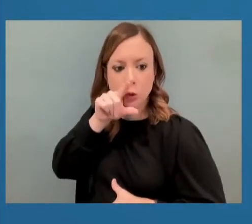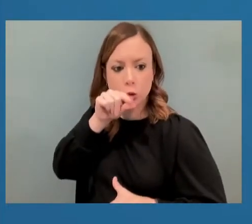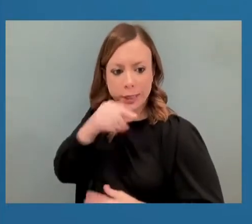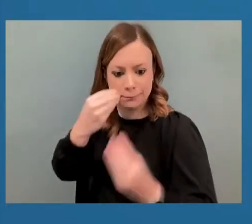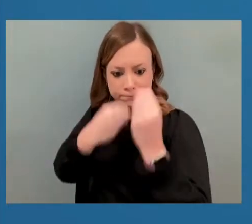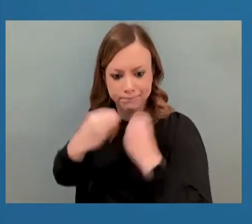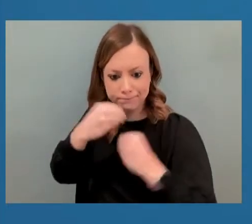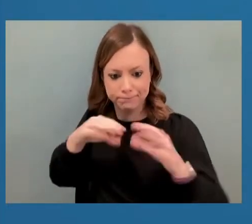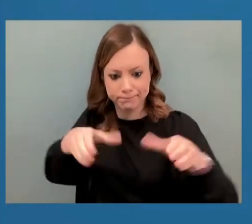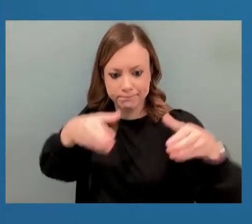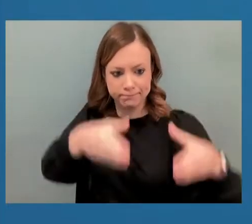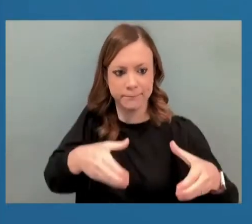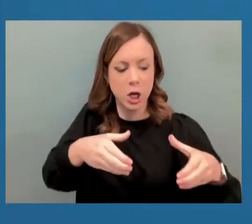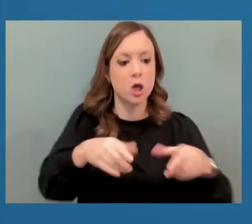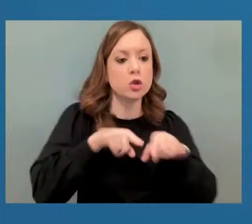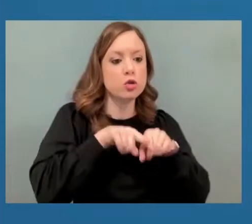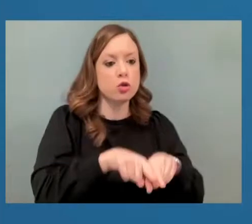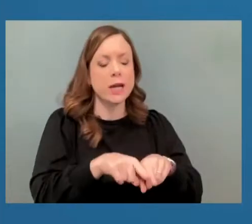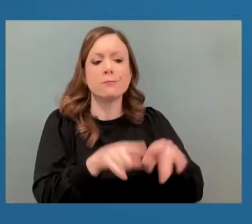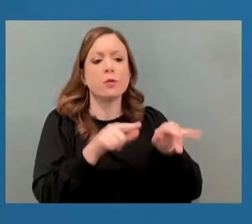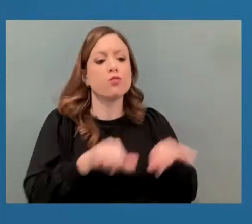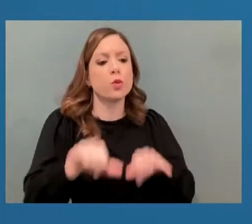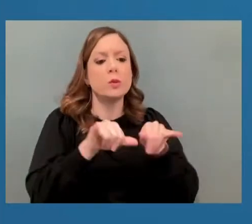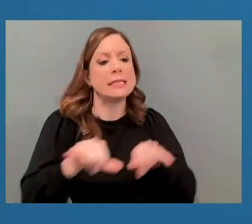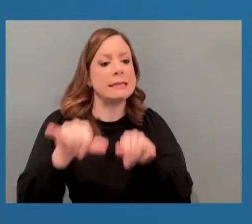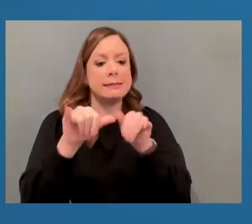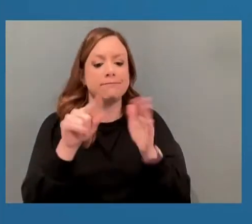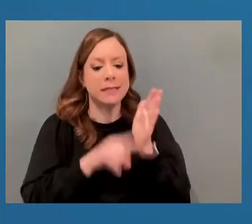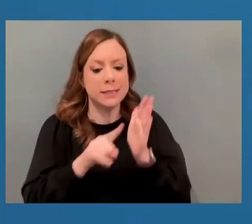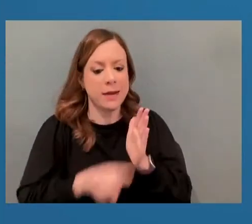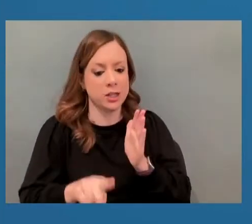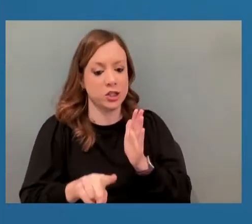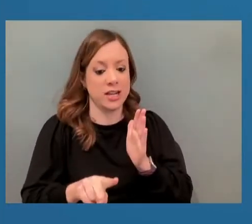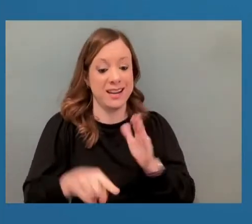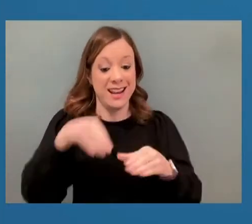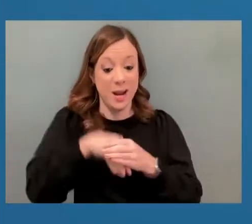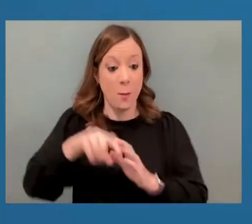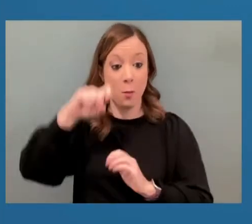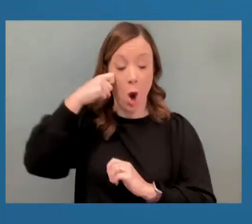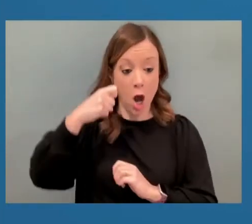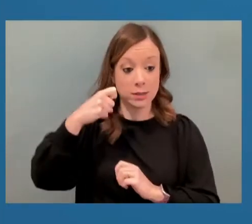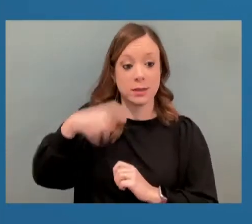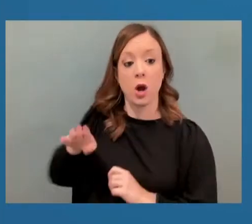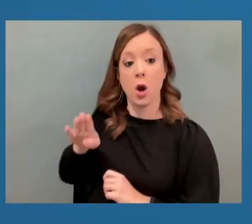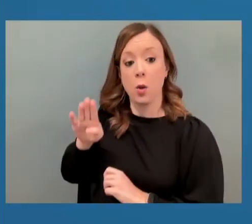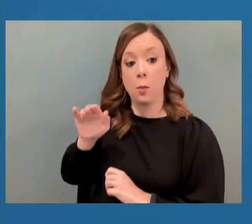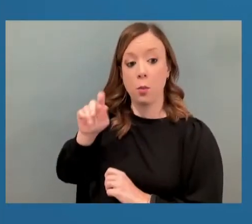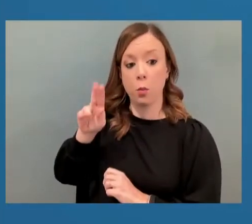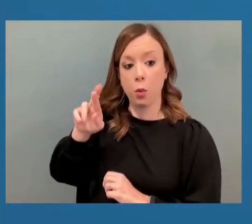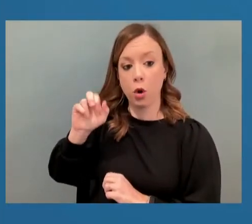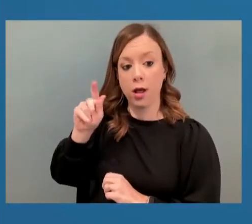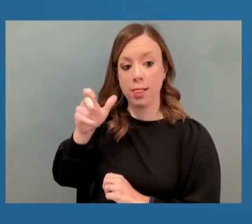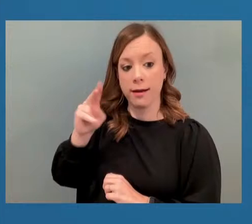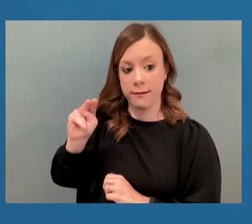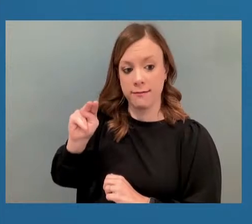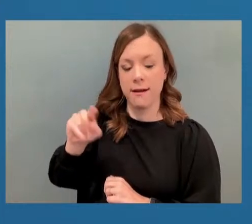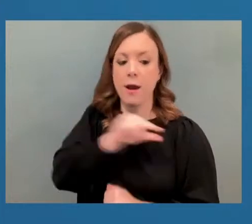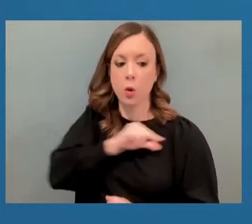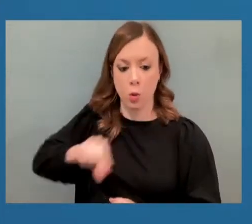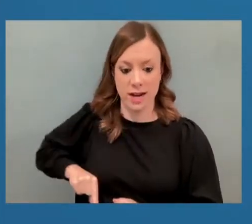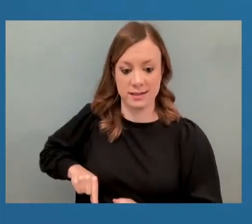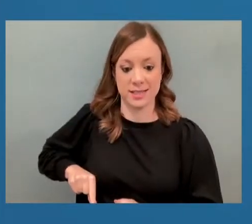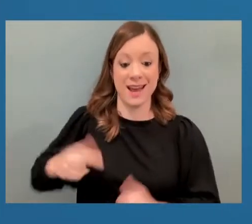and Queens. Our state egg and markets is now working closely with market owners to depopulate all infected